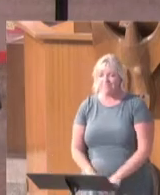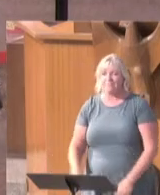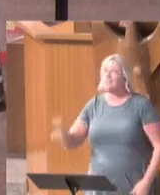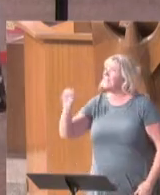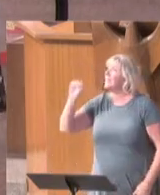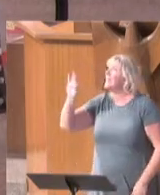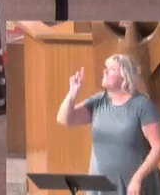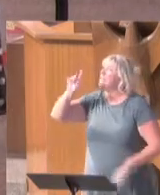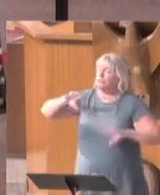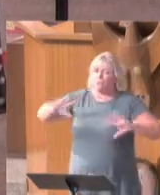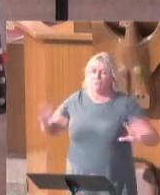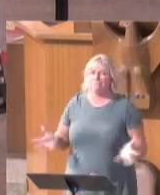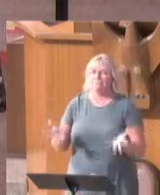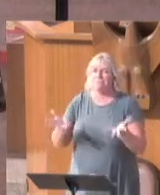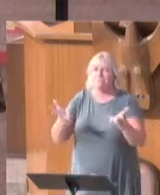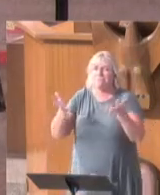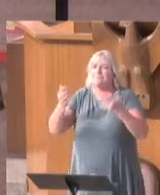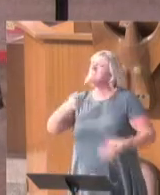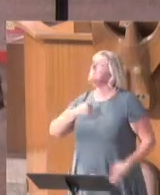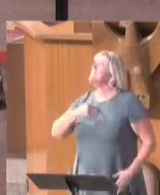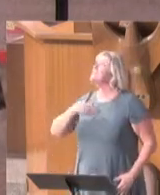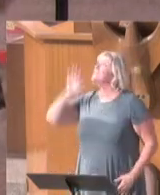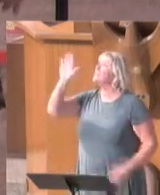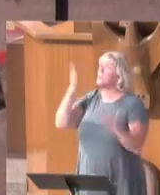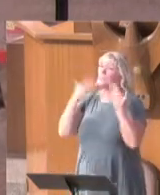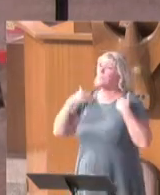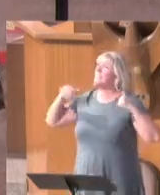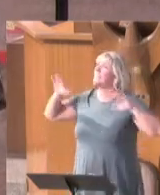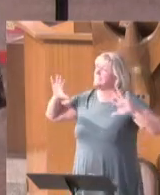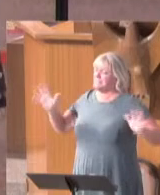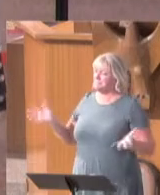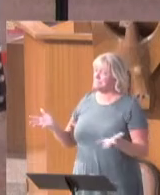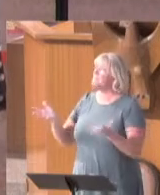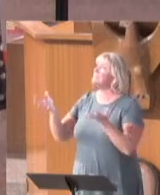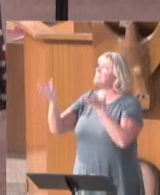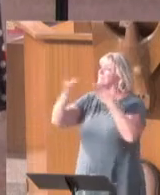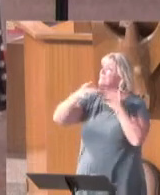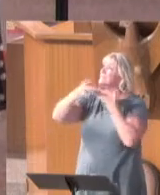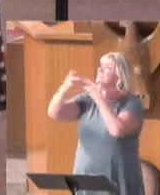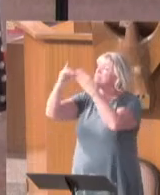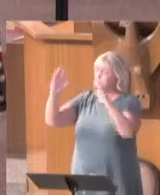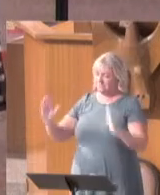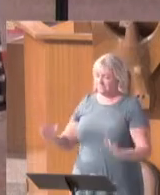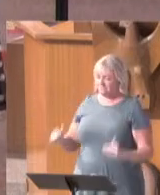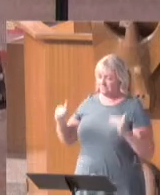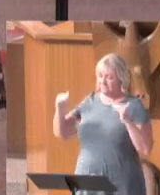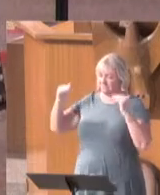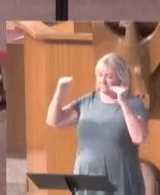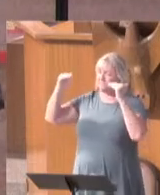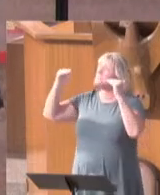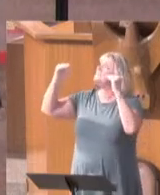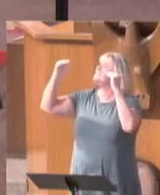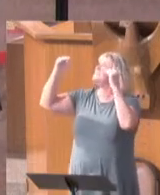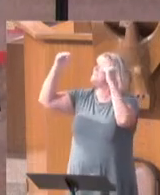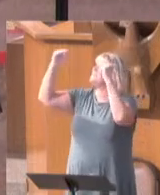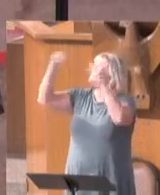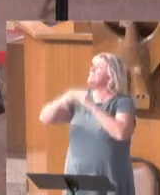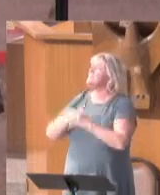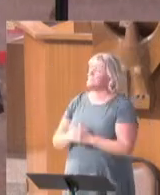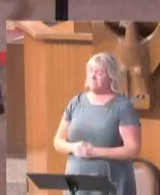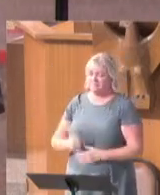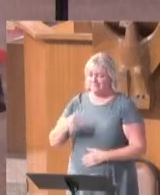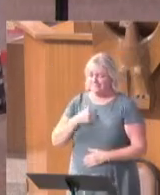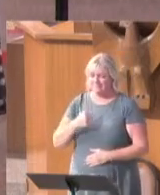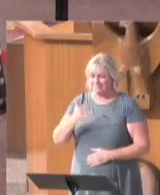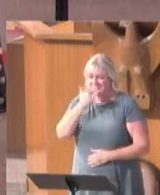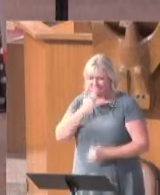what if you lift me up on your wings? What if you take me up so